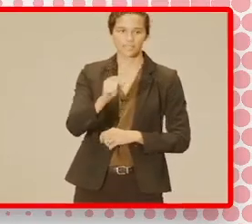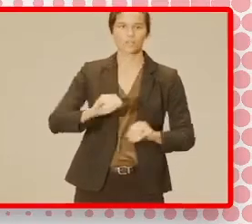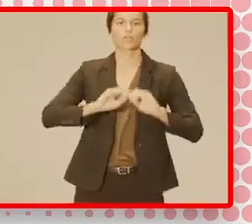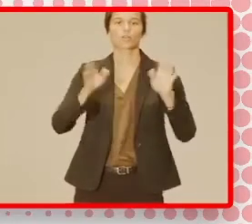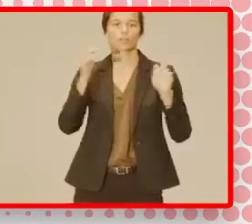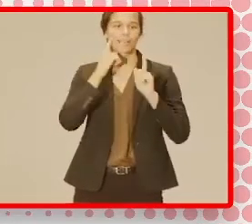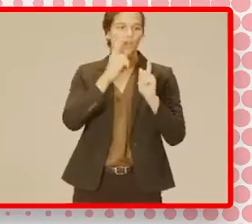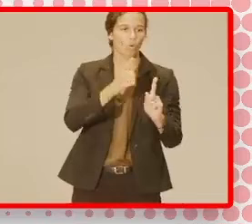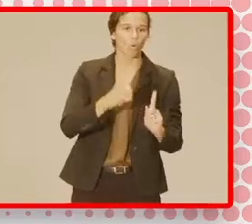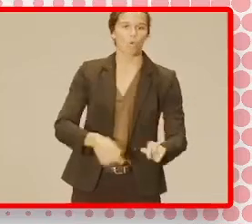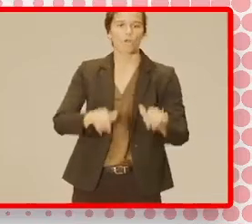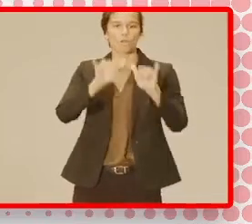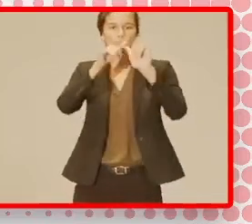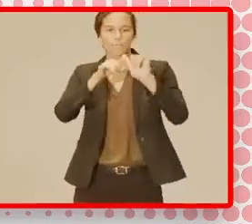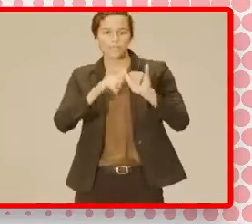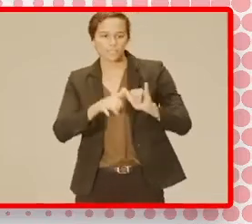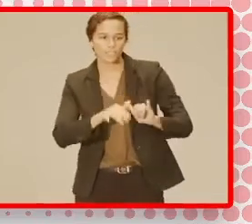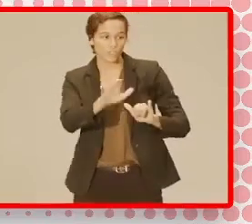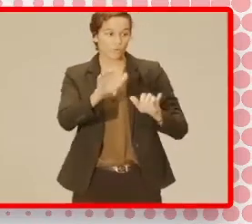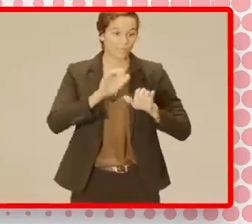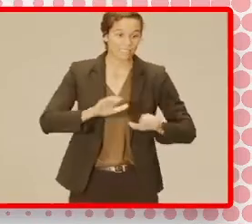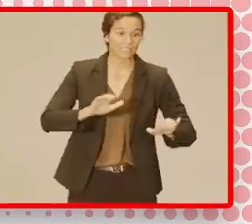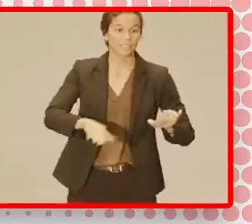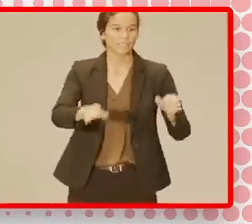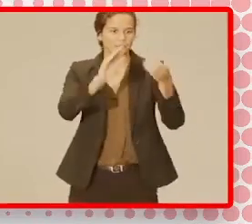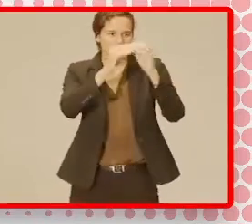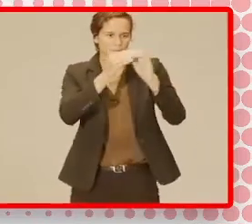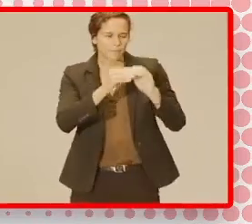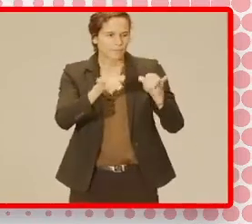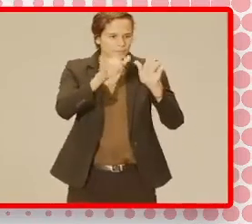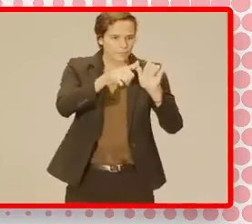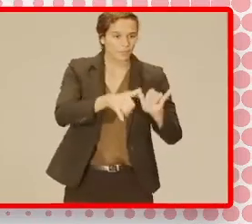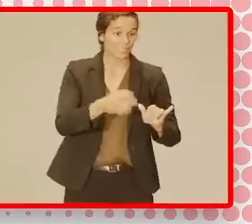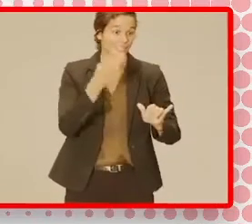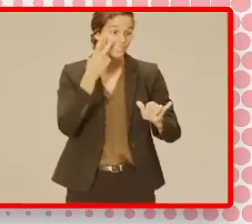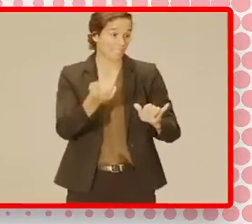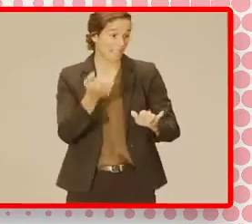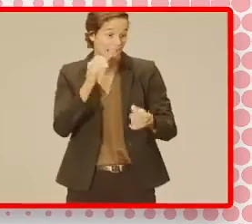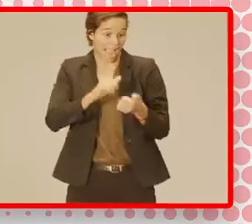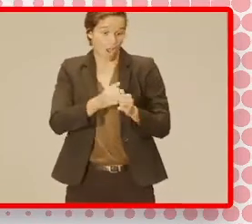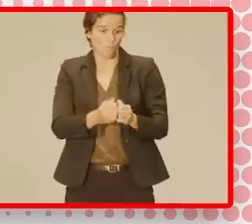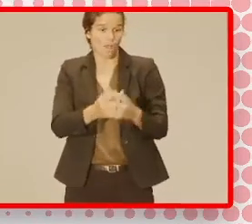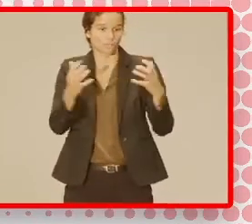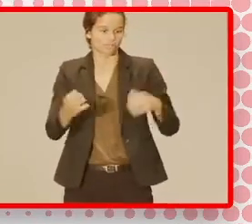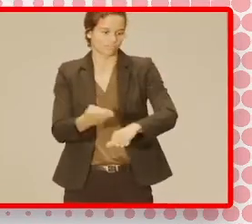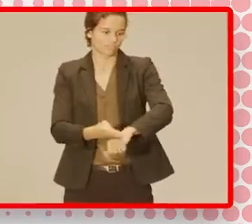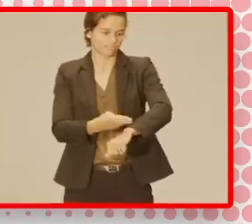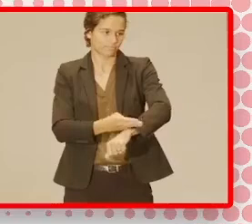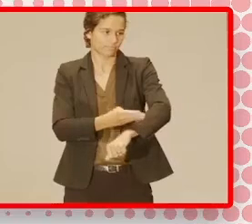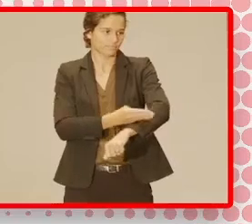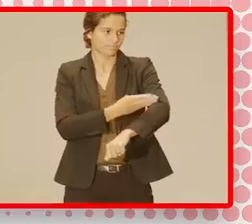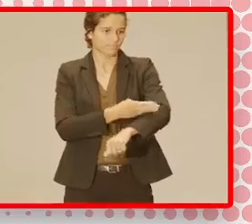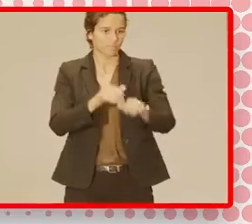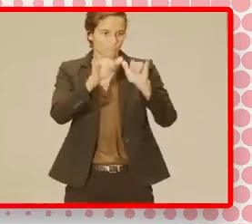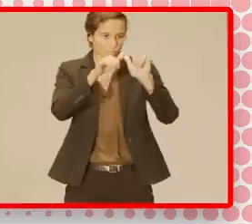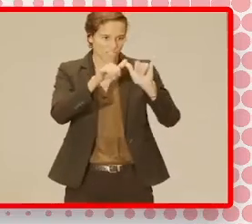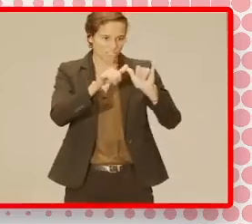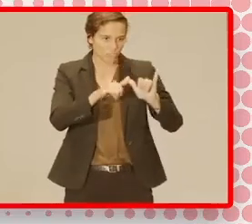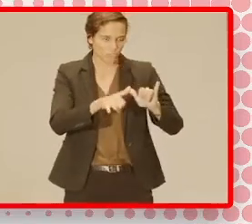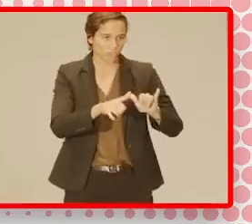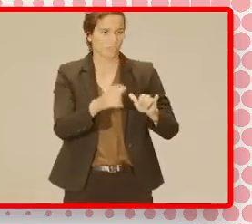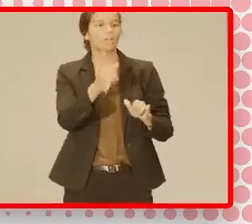the activities that you do on a daily basis. You have to measure the achievement. The achievement is the one more. So you start with